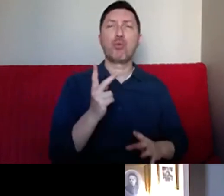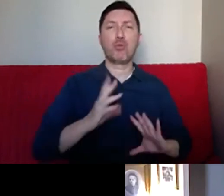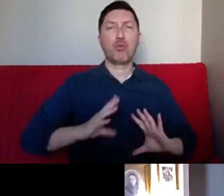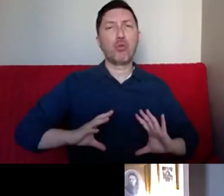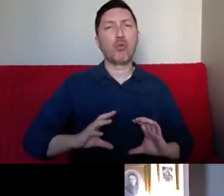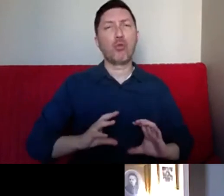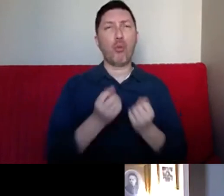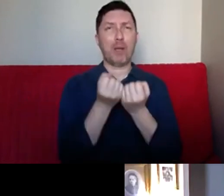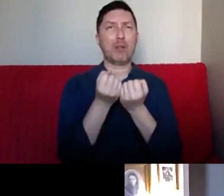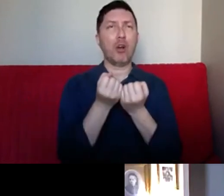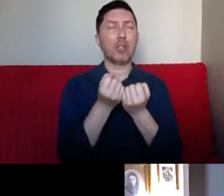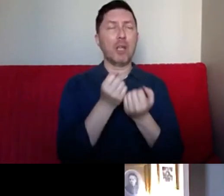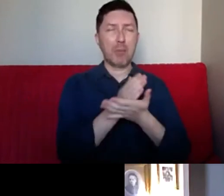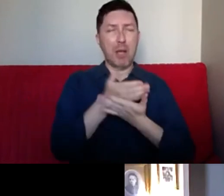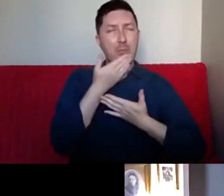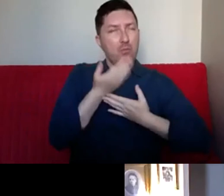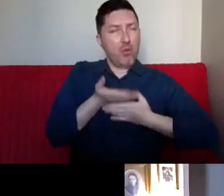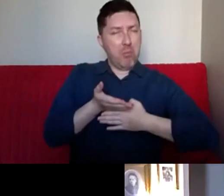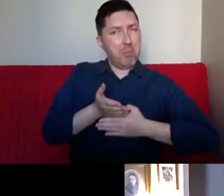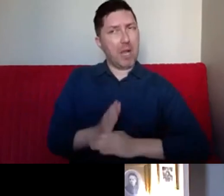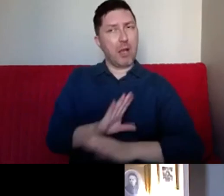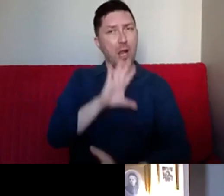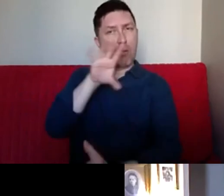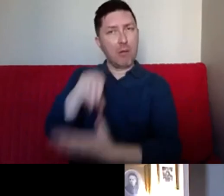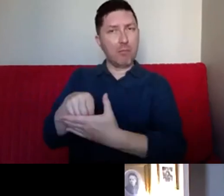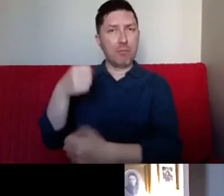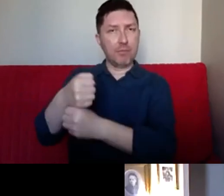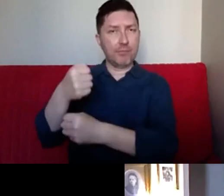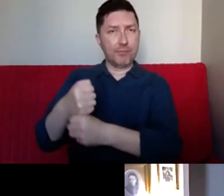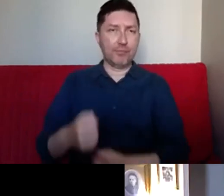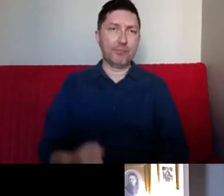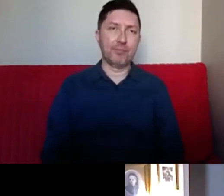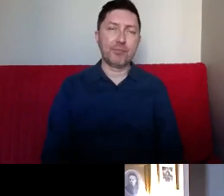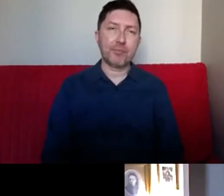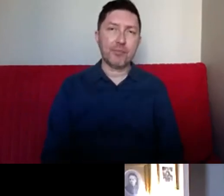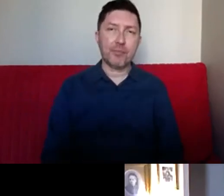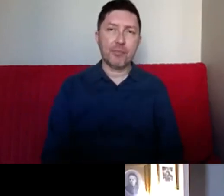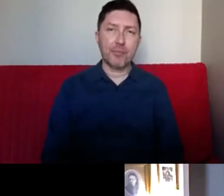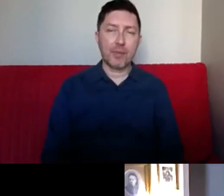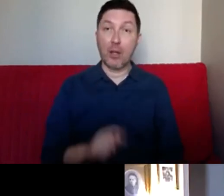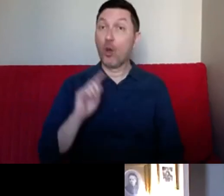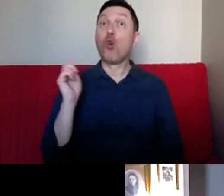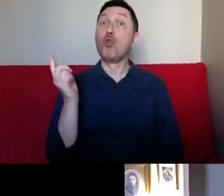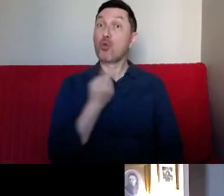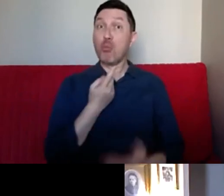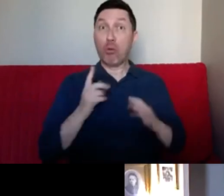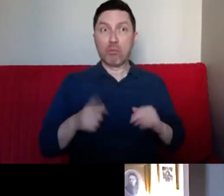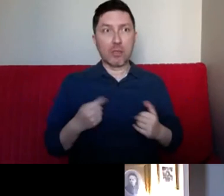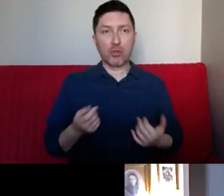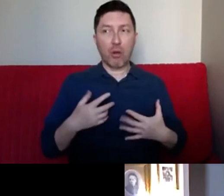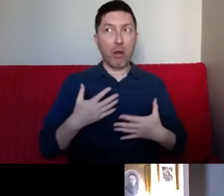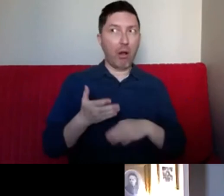job. I mean, we also prepare ourselves to go for a work. So why should there be some differences? Do you think